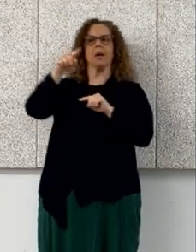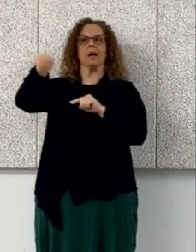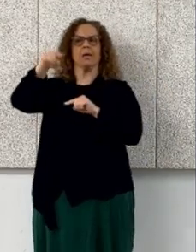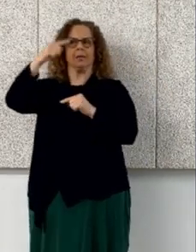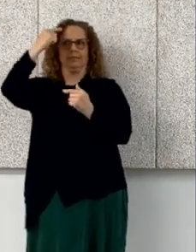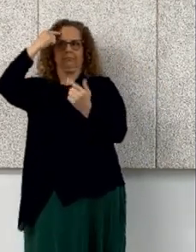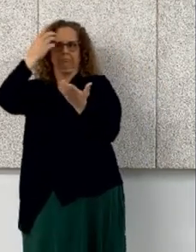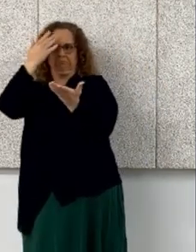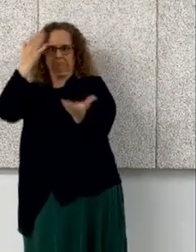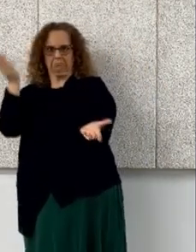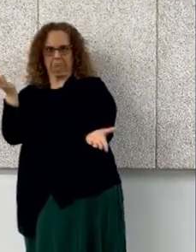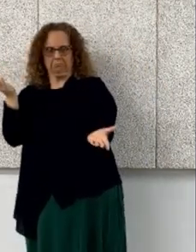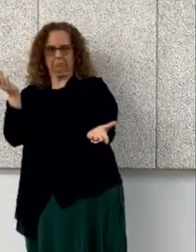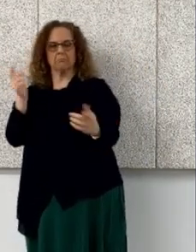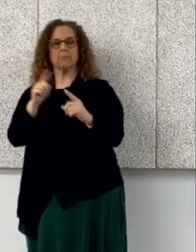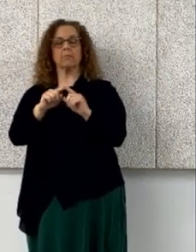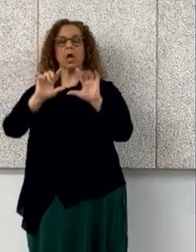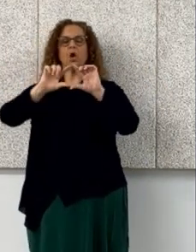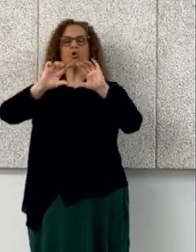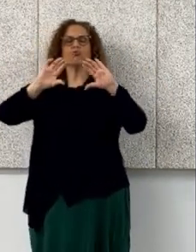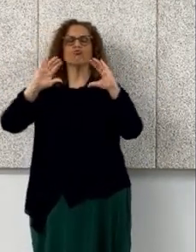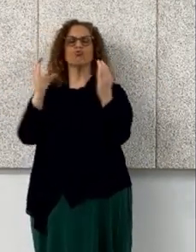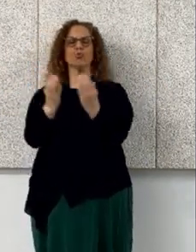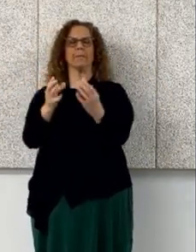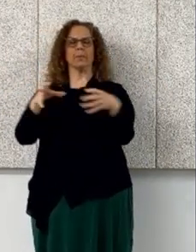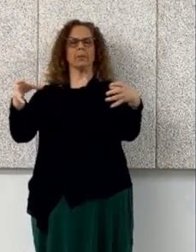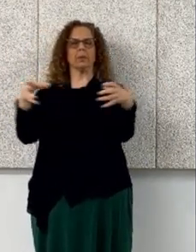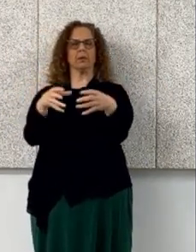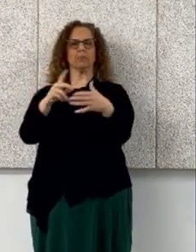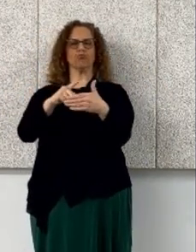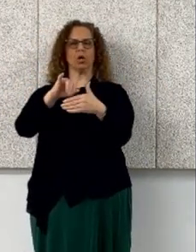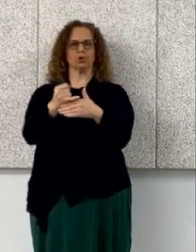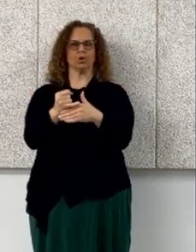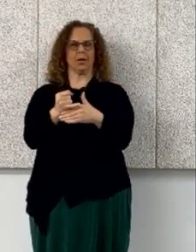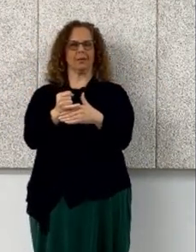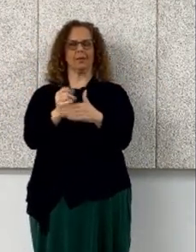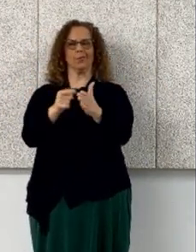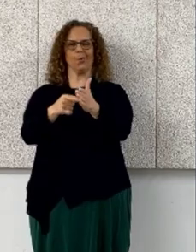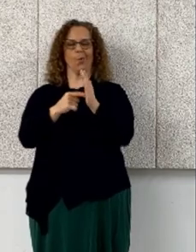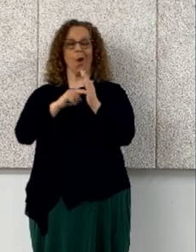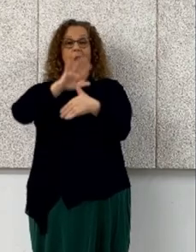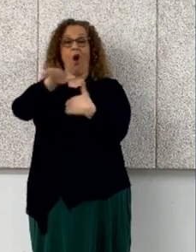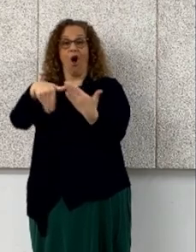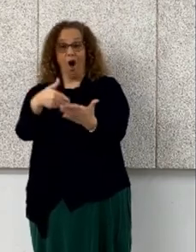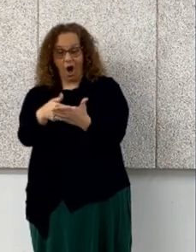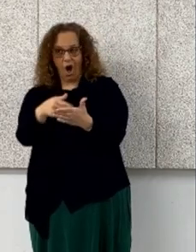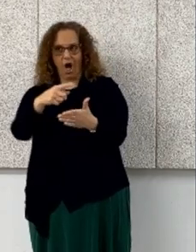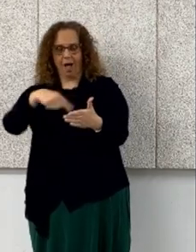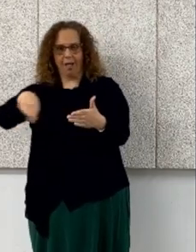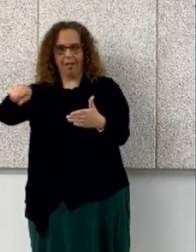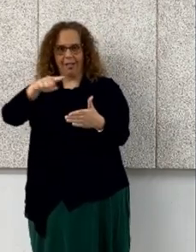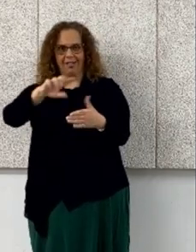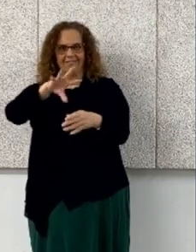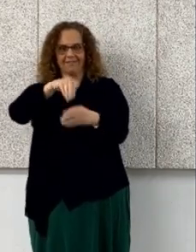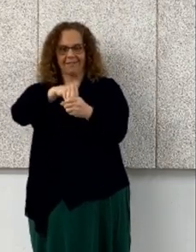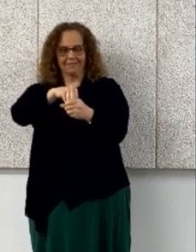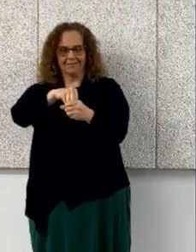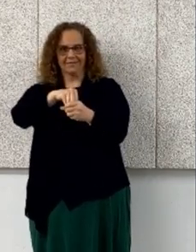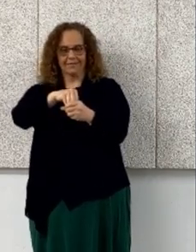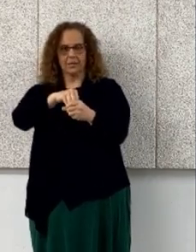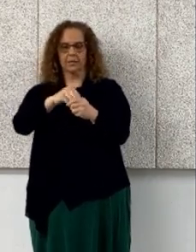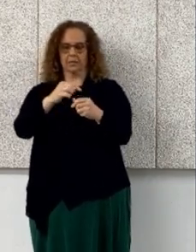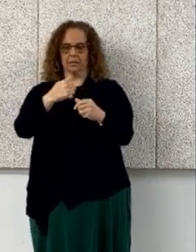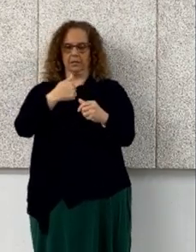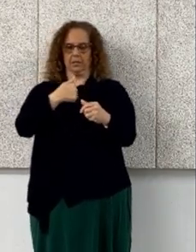project, the artifact, ephemeral as it is, requires all of us to create. It is incumbent upon me to